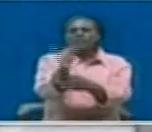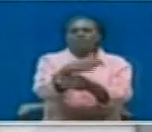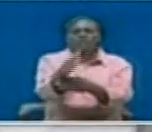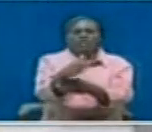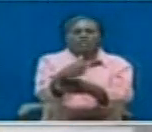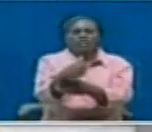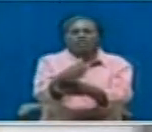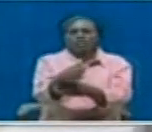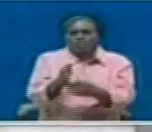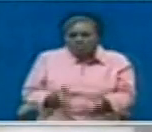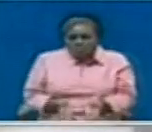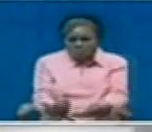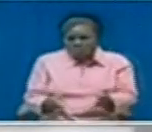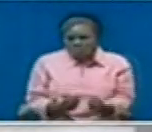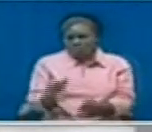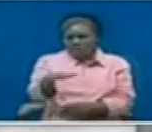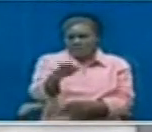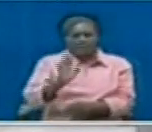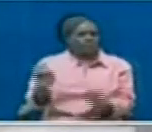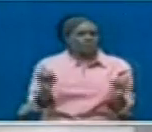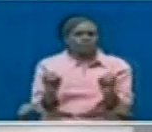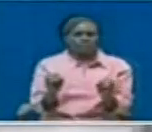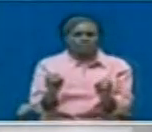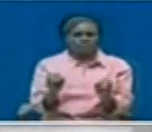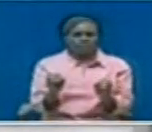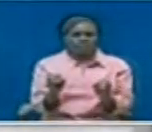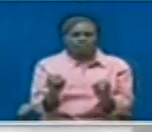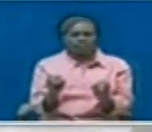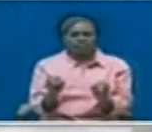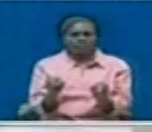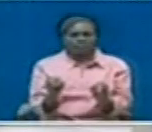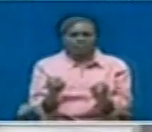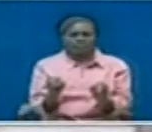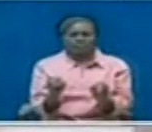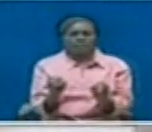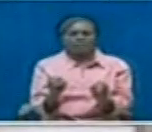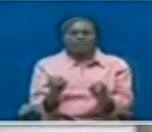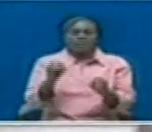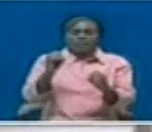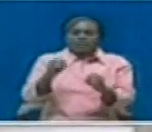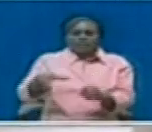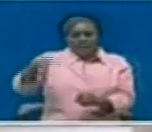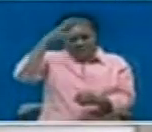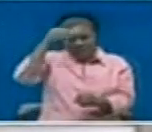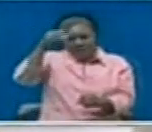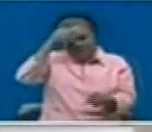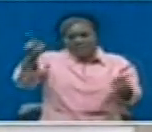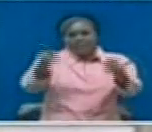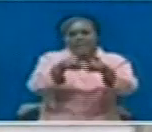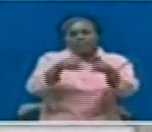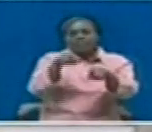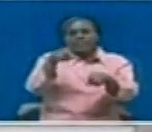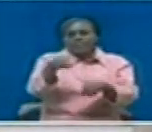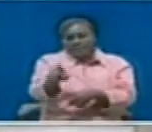samaki usalia. Kama hapa kwetu ni Ferguson Gulf. Sasa tulipata pia elimu kuhusu hiyo